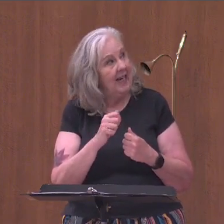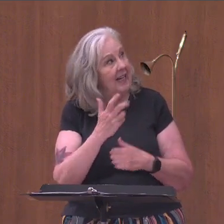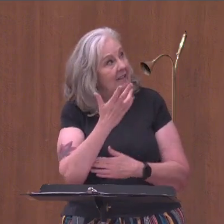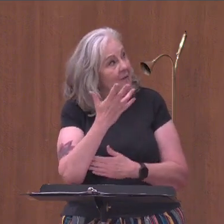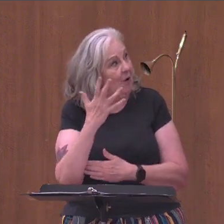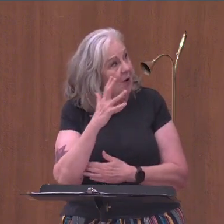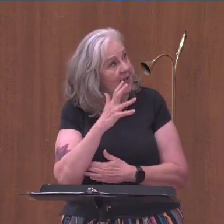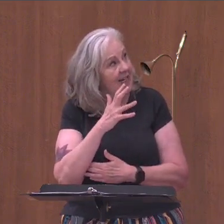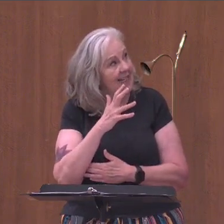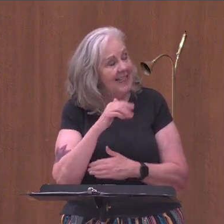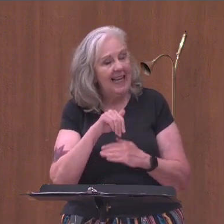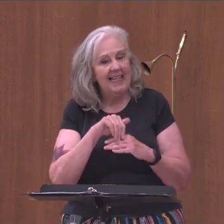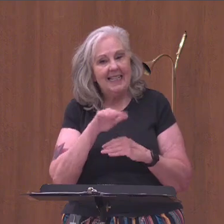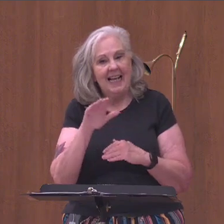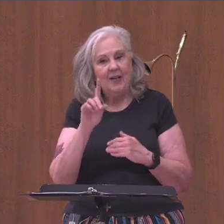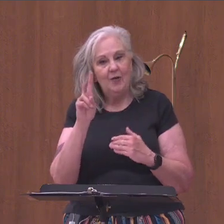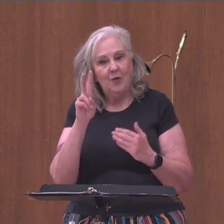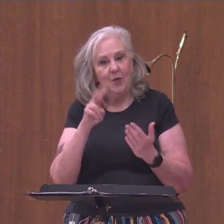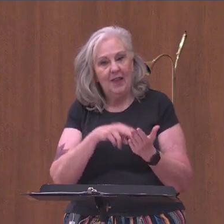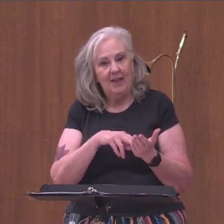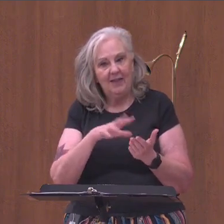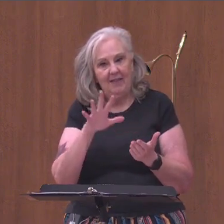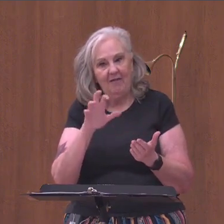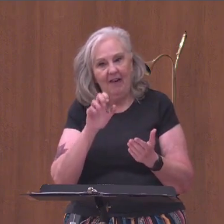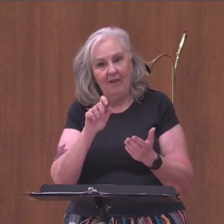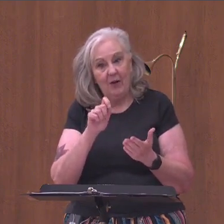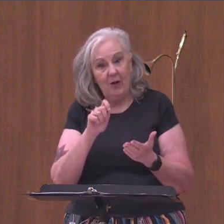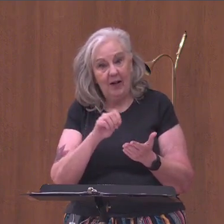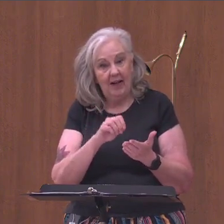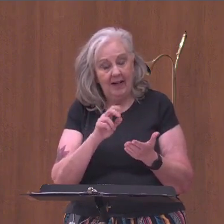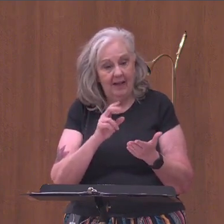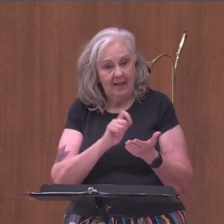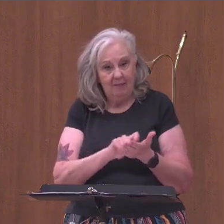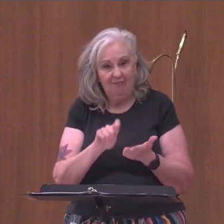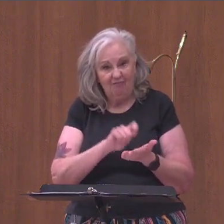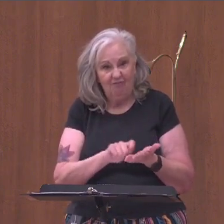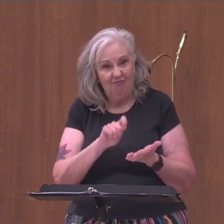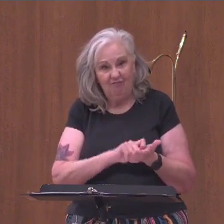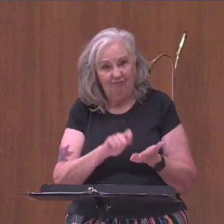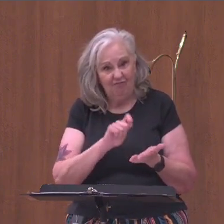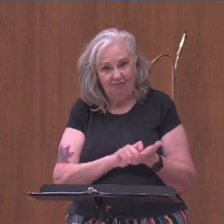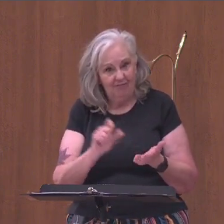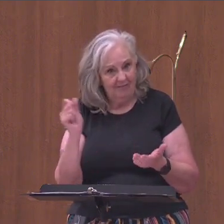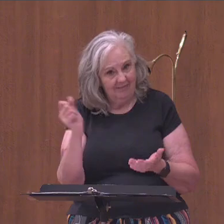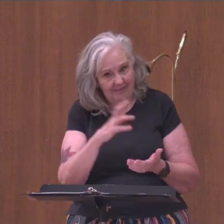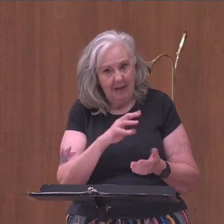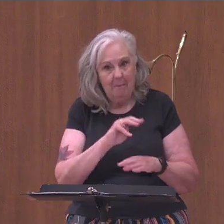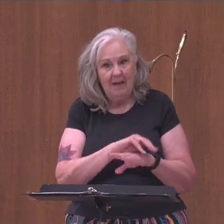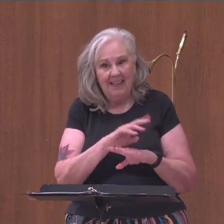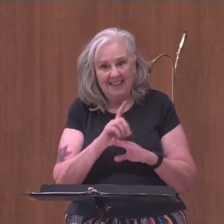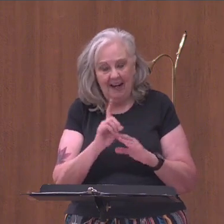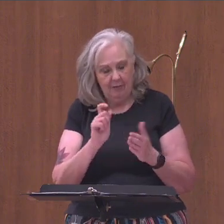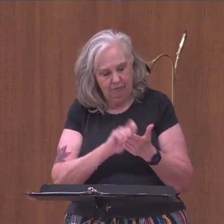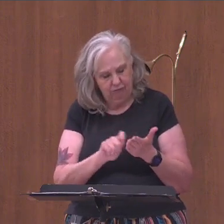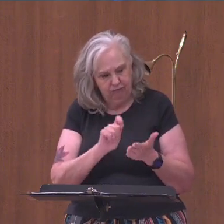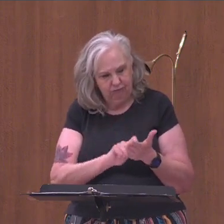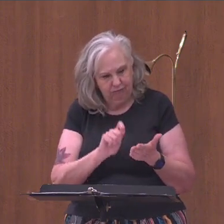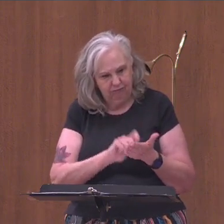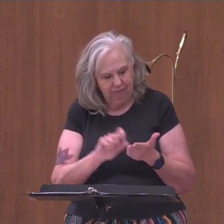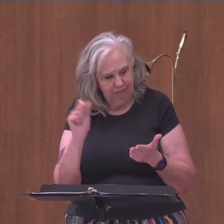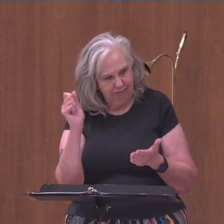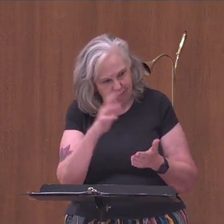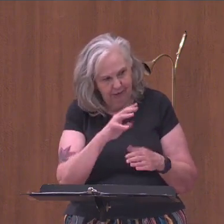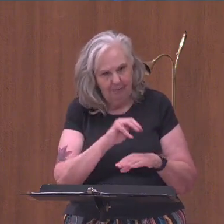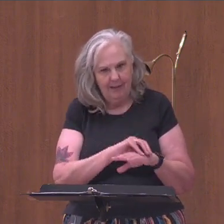They sent 2,500 postcards to McDonald's and then 6,000 to Kentucky Fried